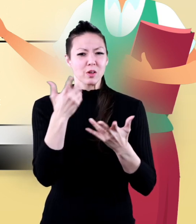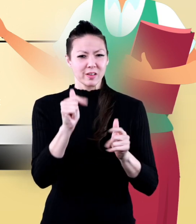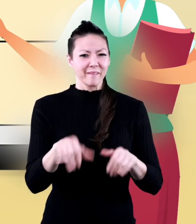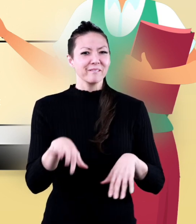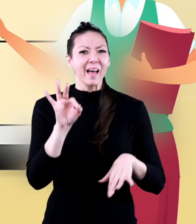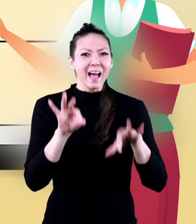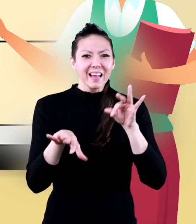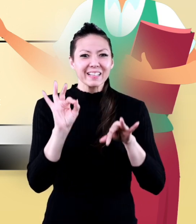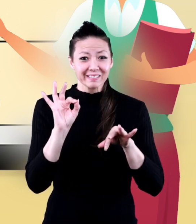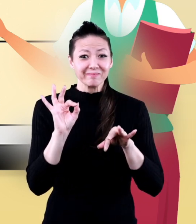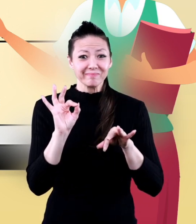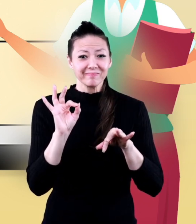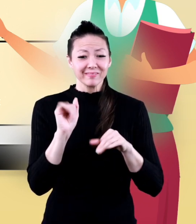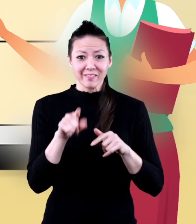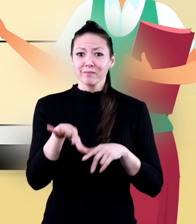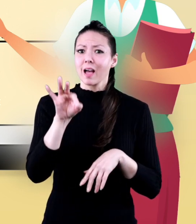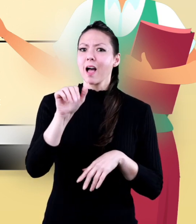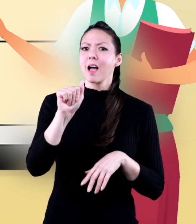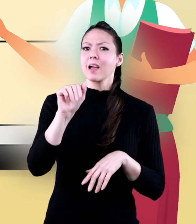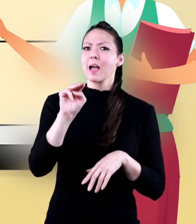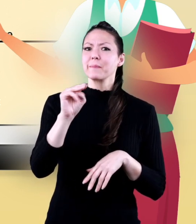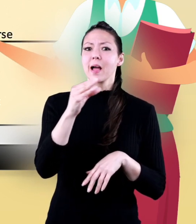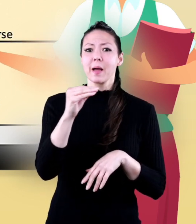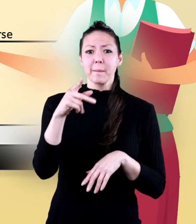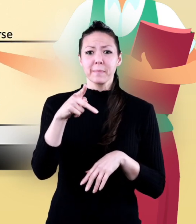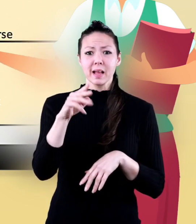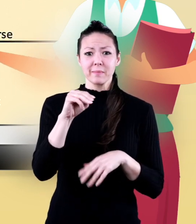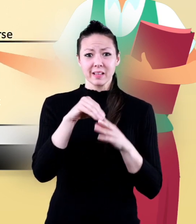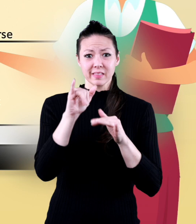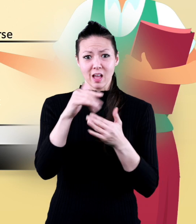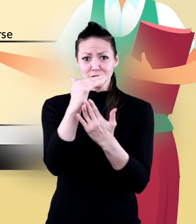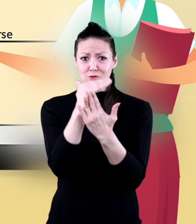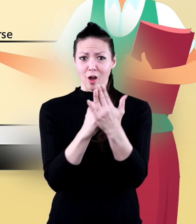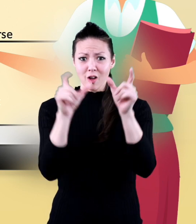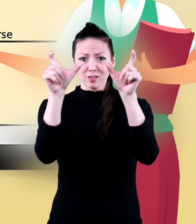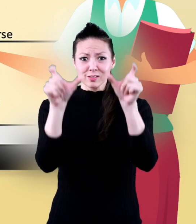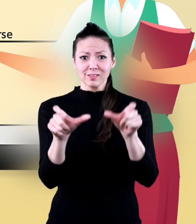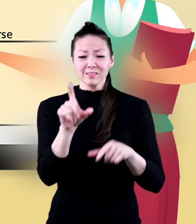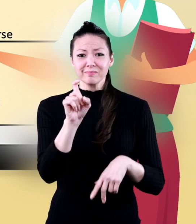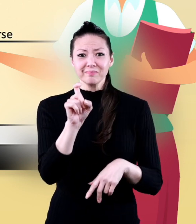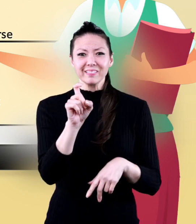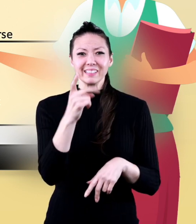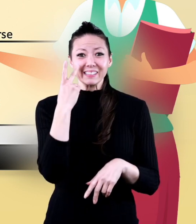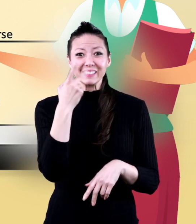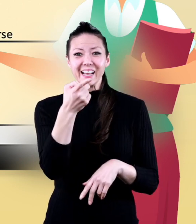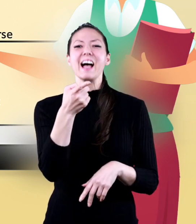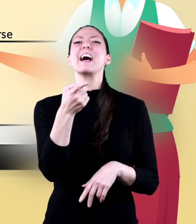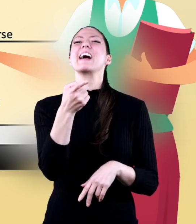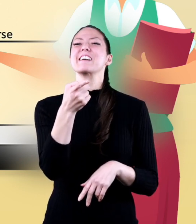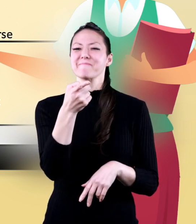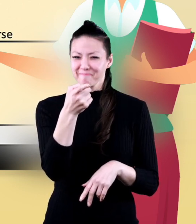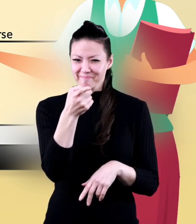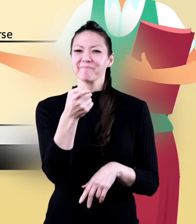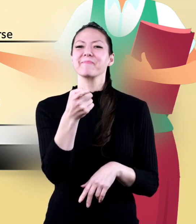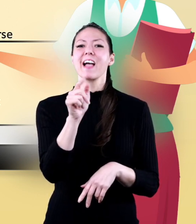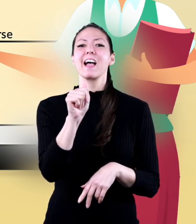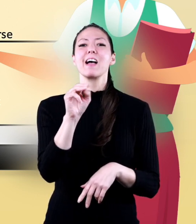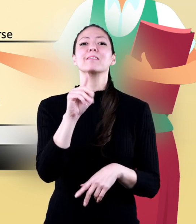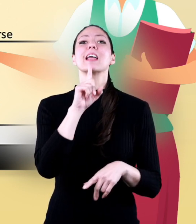we can find out. Can you find AM and PM on the chart? Okay, here it